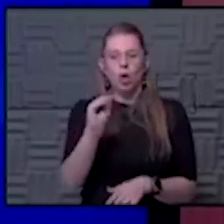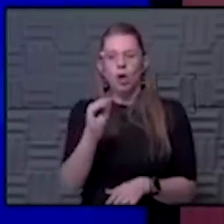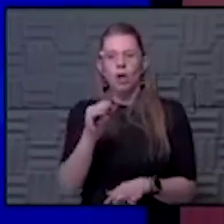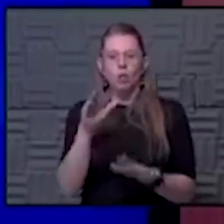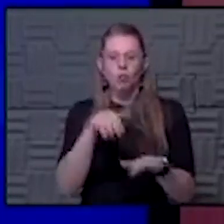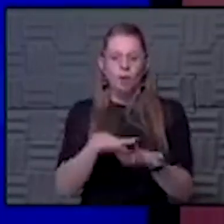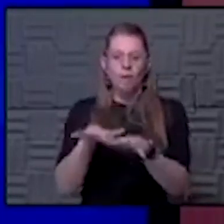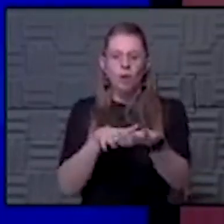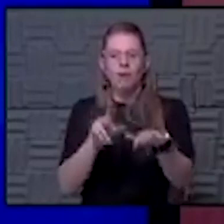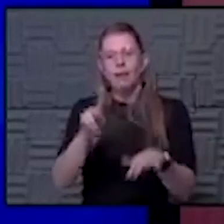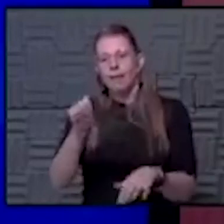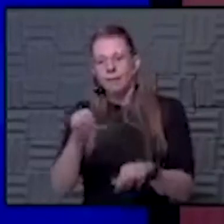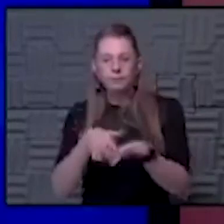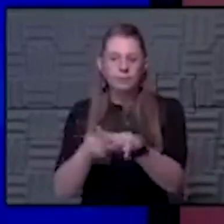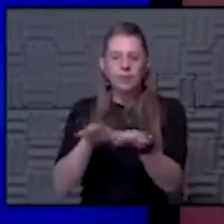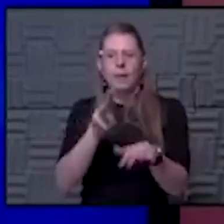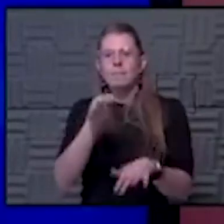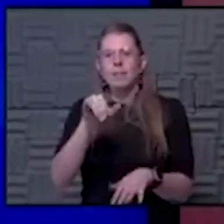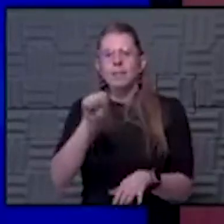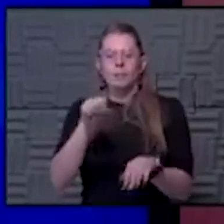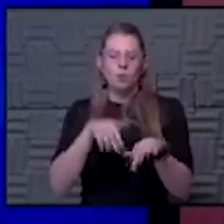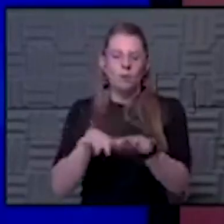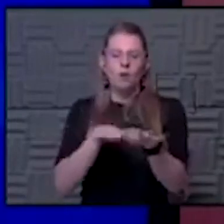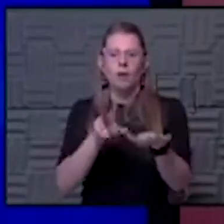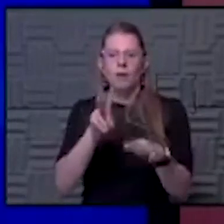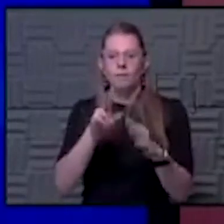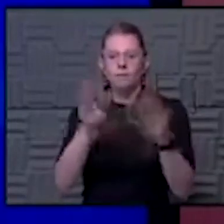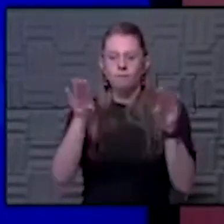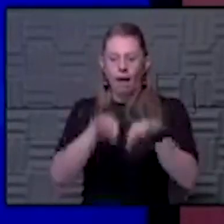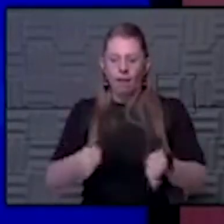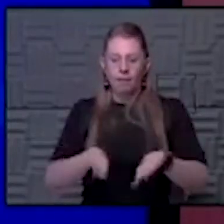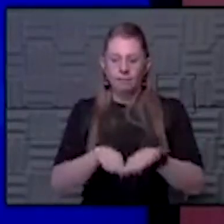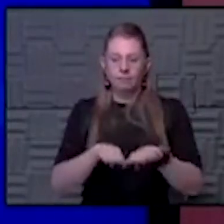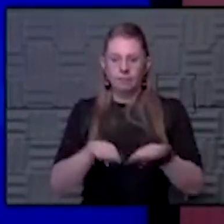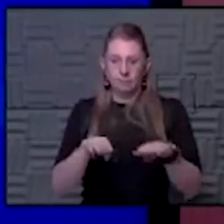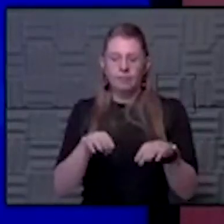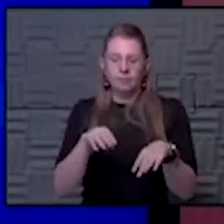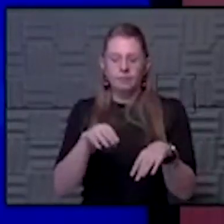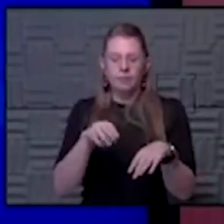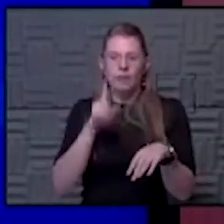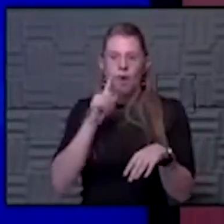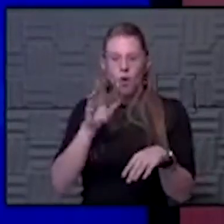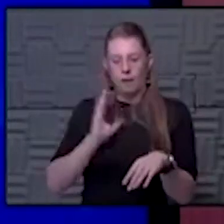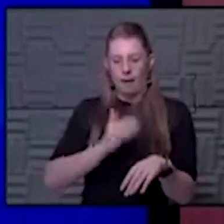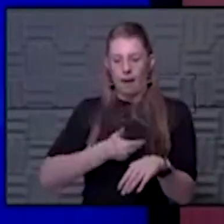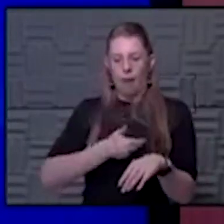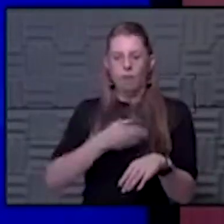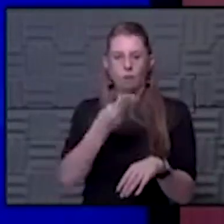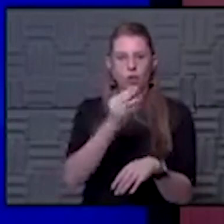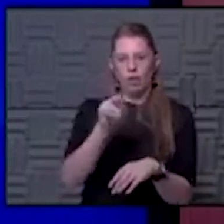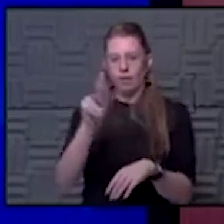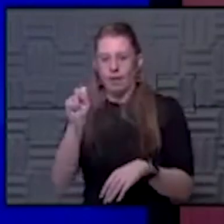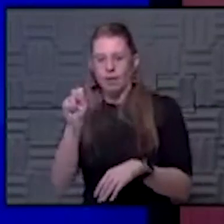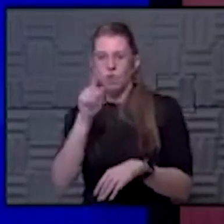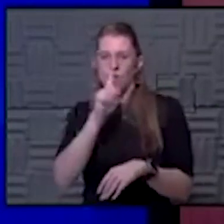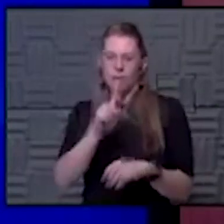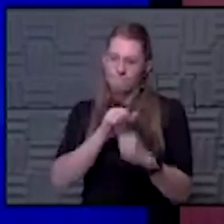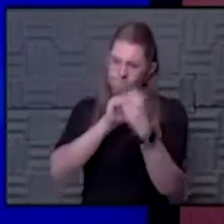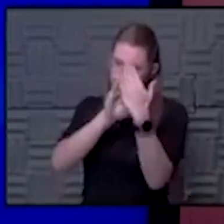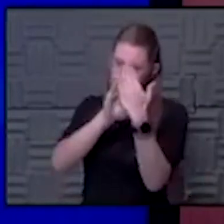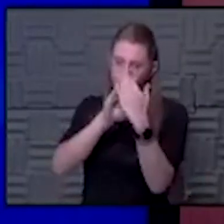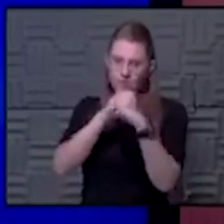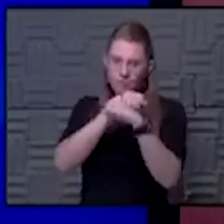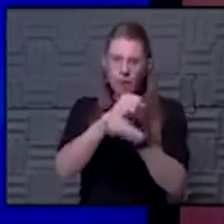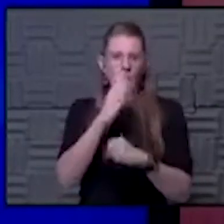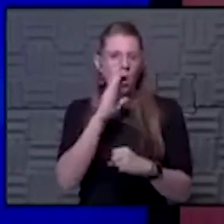the Kansas River Valley, the Mississippi River Valley, for our bi-state area, it is going to be game on. And you know who just came in to